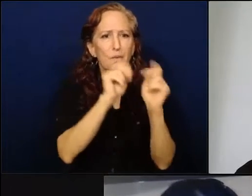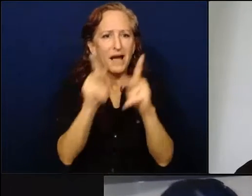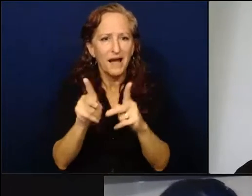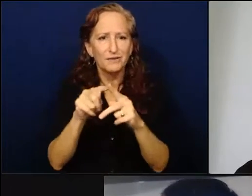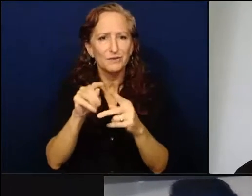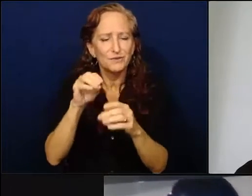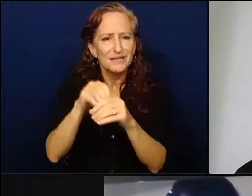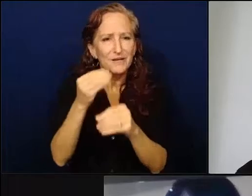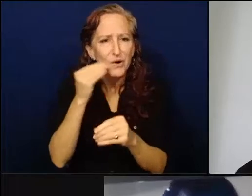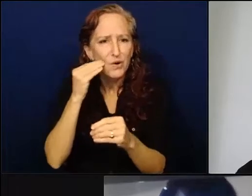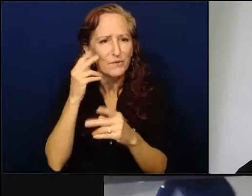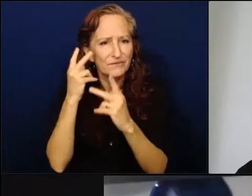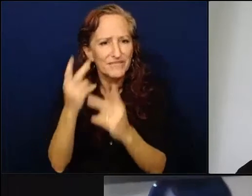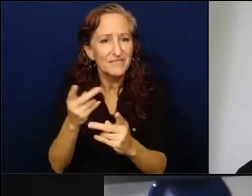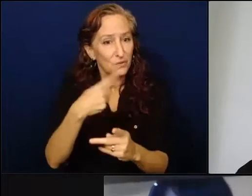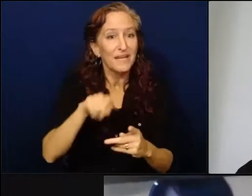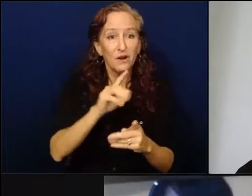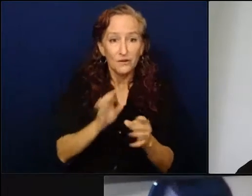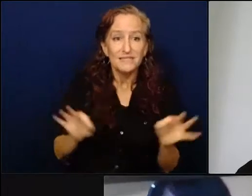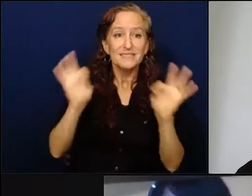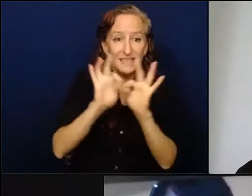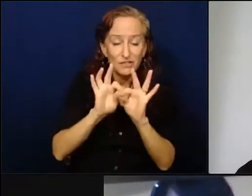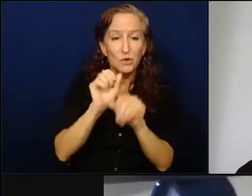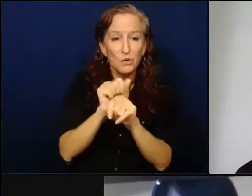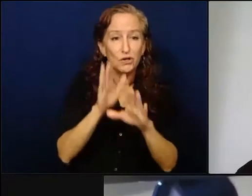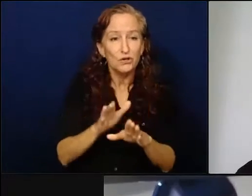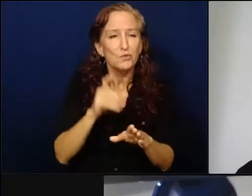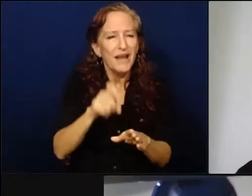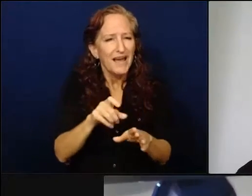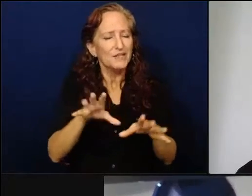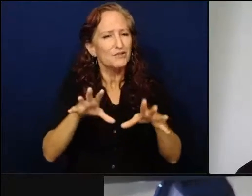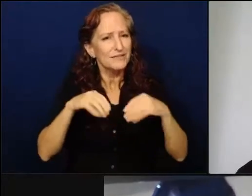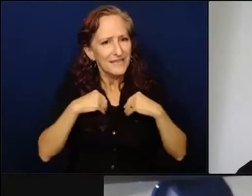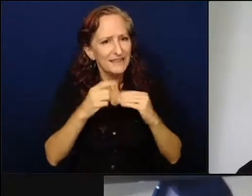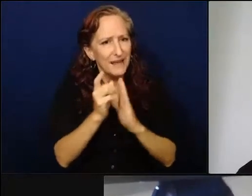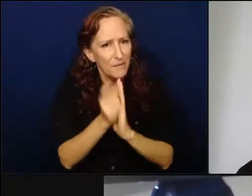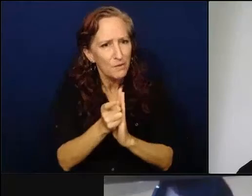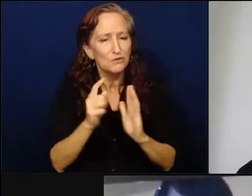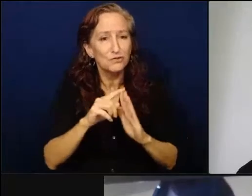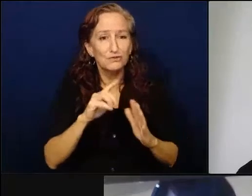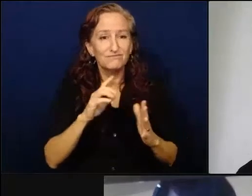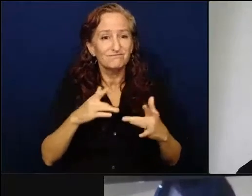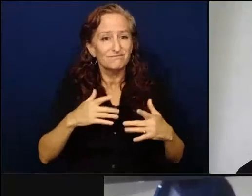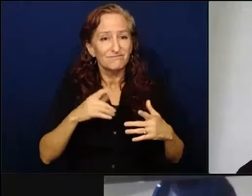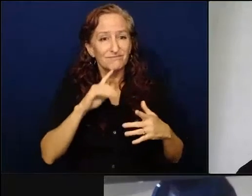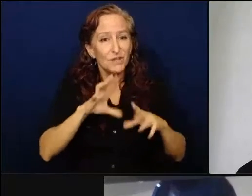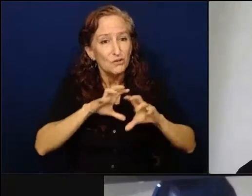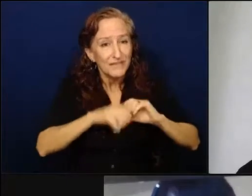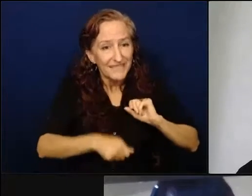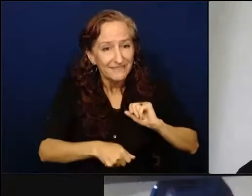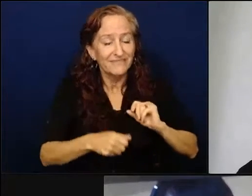essential workers, we needed to take that minute to breathe and understand that this was a scary moment and we were going to have to reorganize our entire